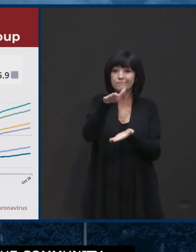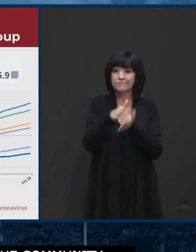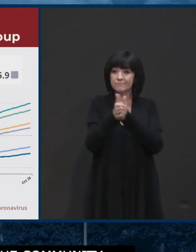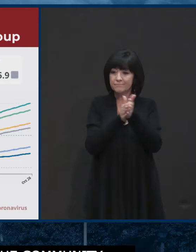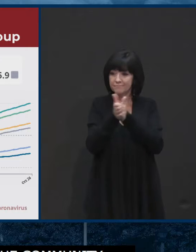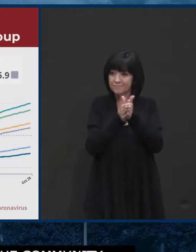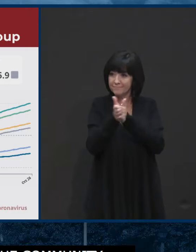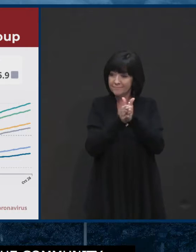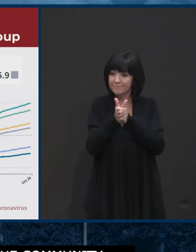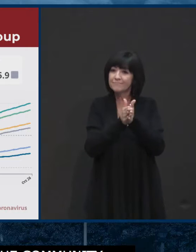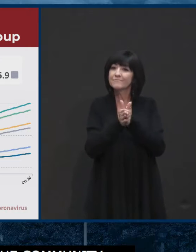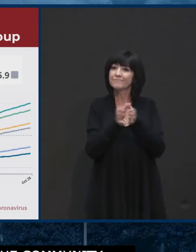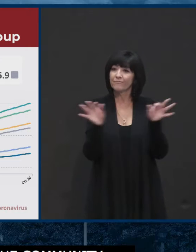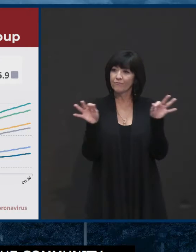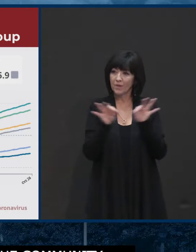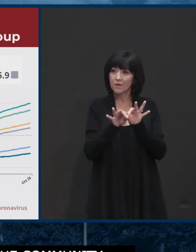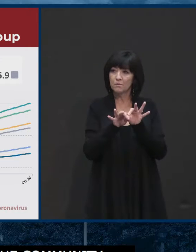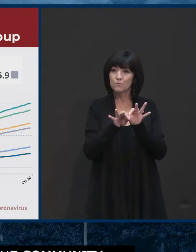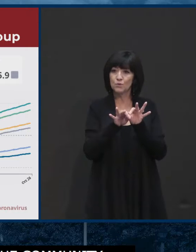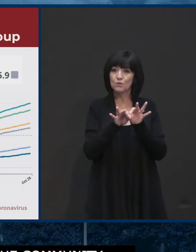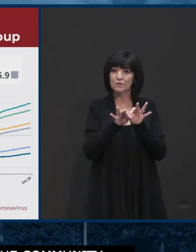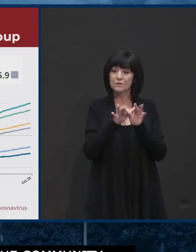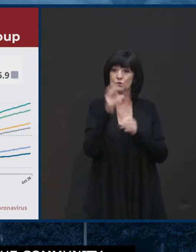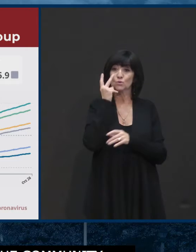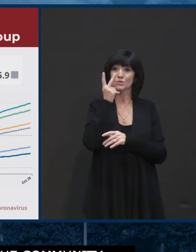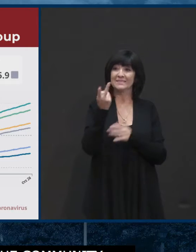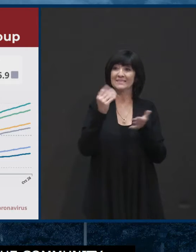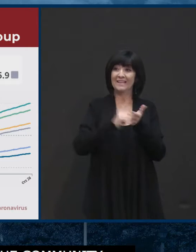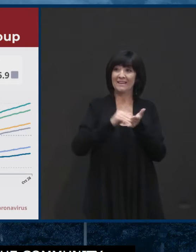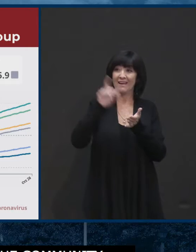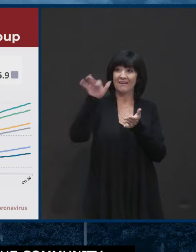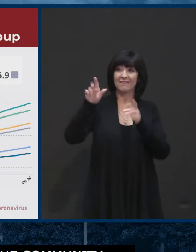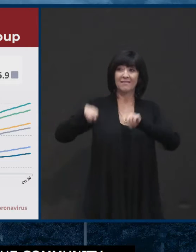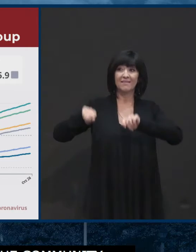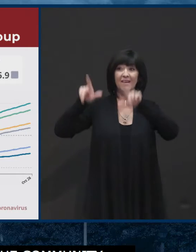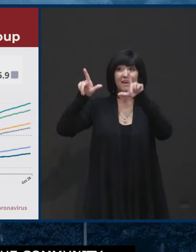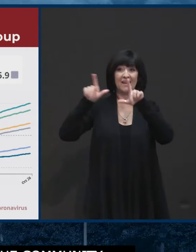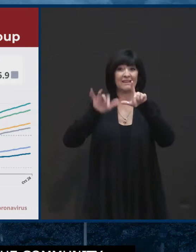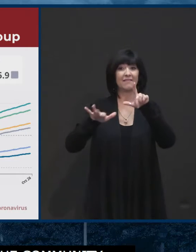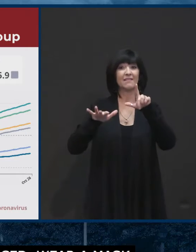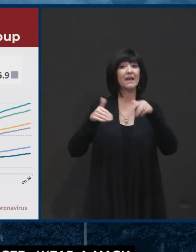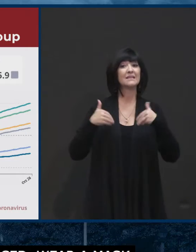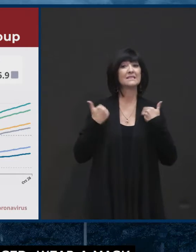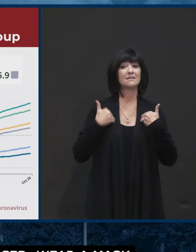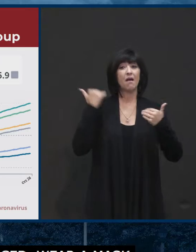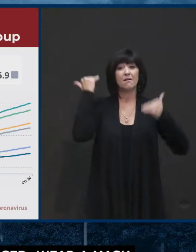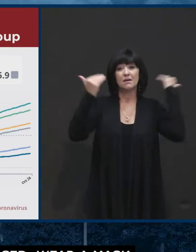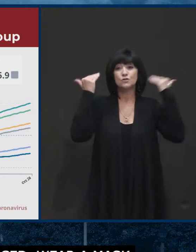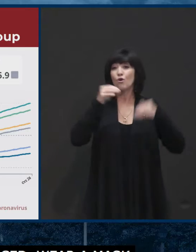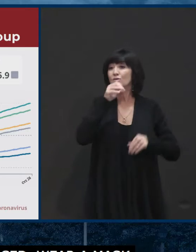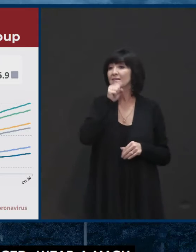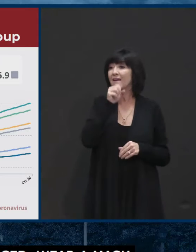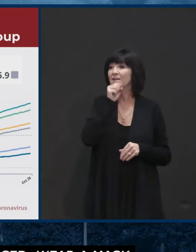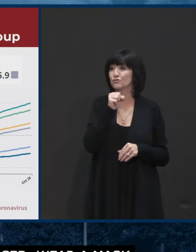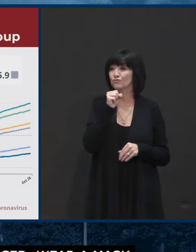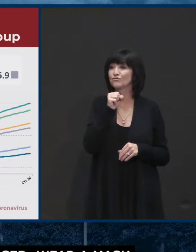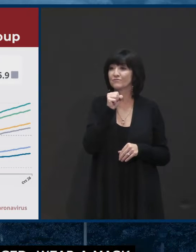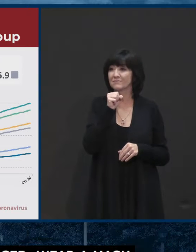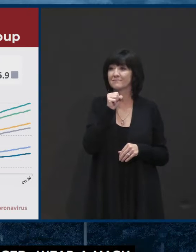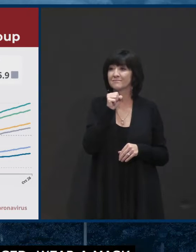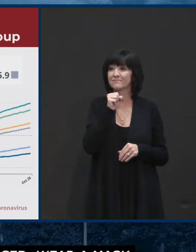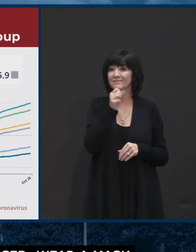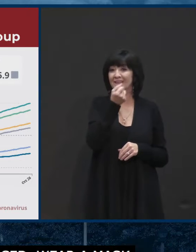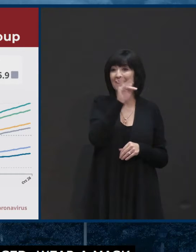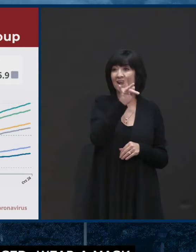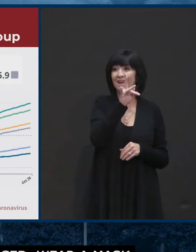this graph that demographic, the young adult demographic, continues to increase